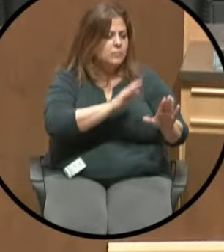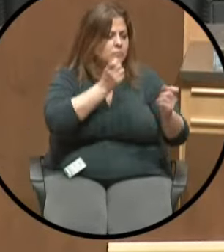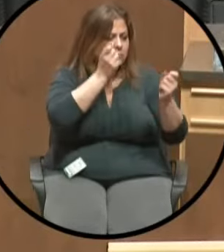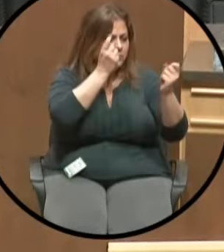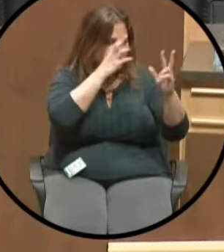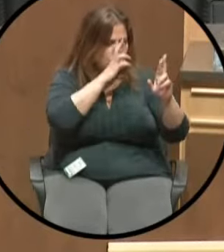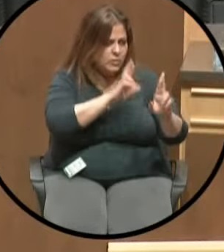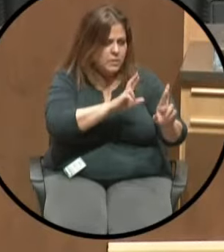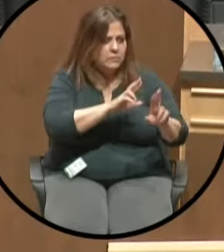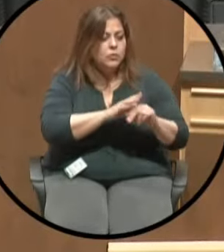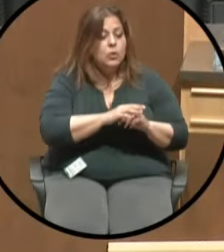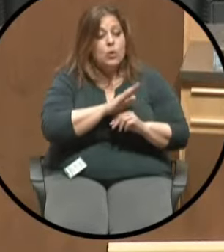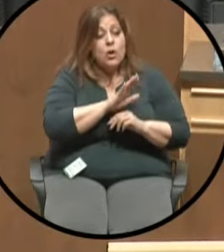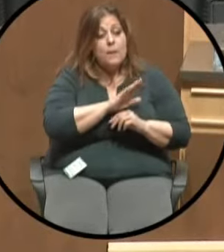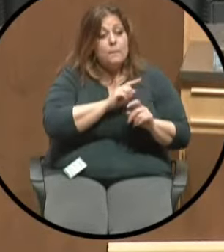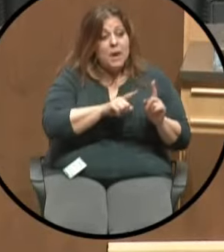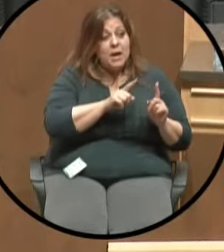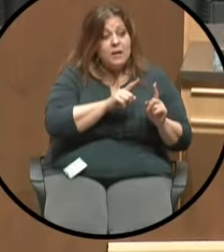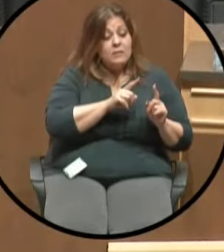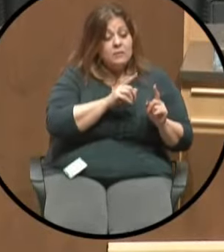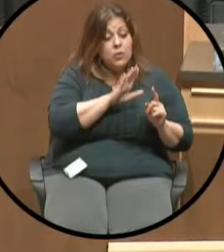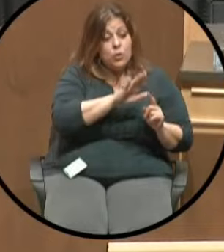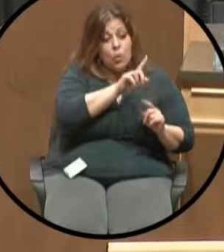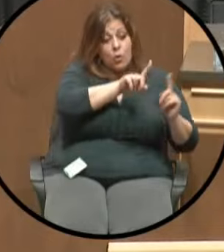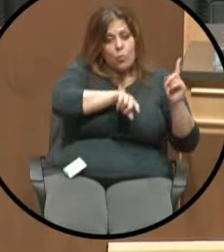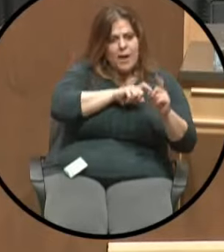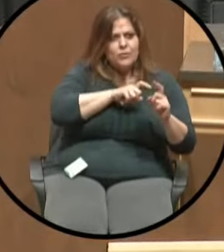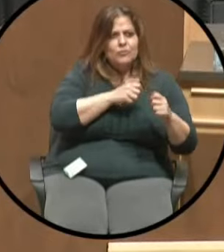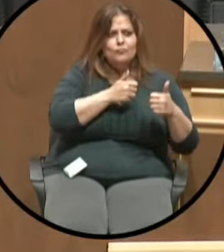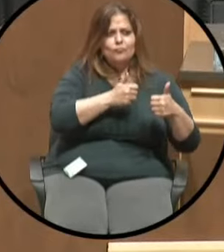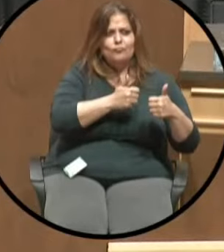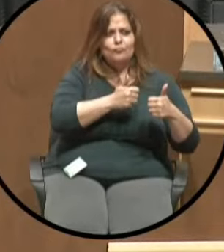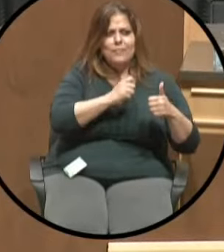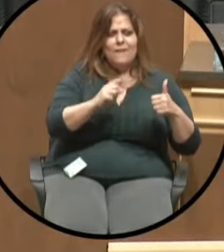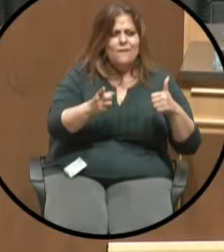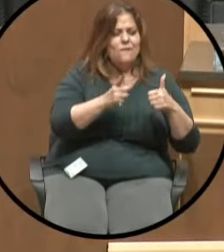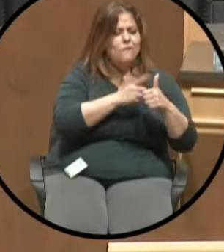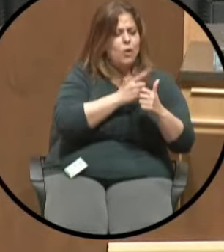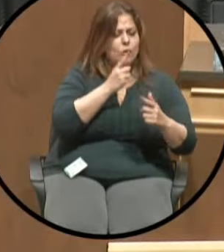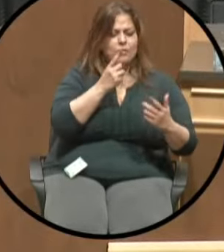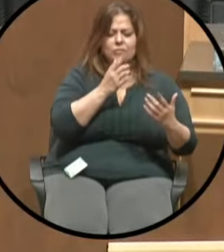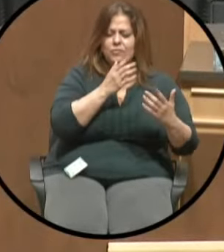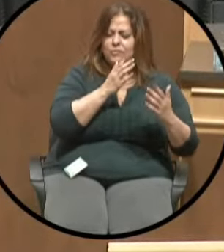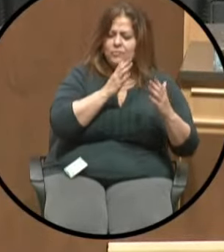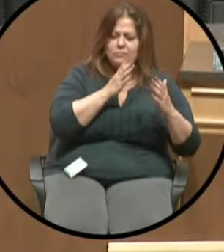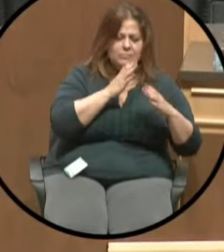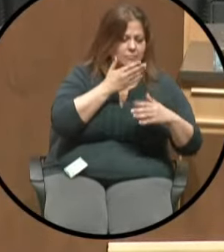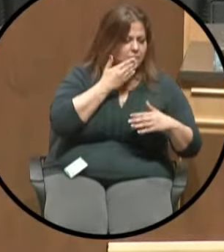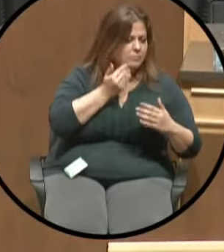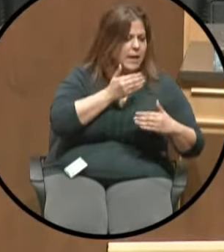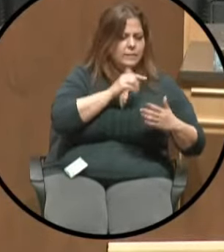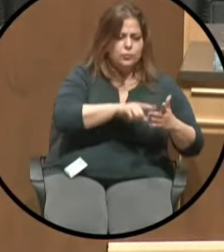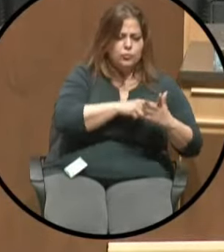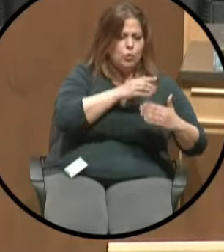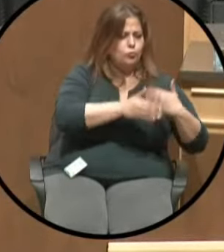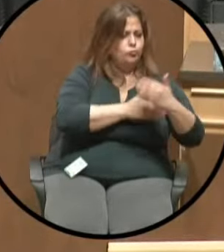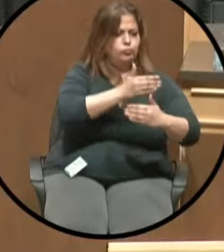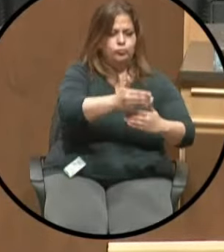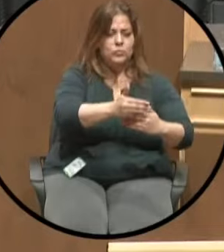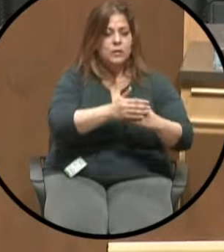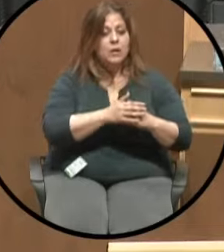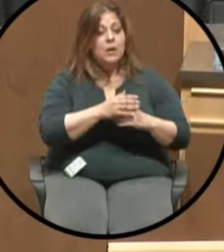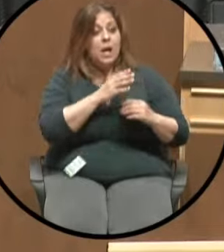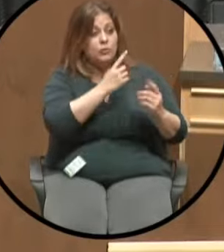you're asking the questions, that's a step in the right direction. And we would love to continue to have these conversations and just so help you make the